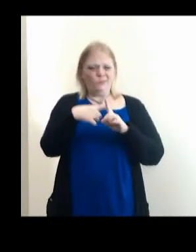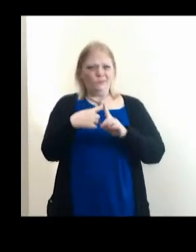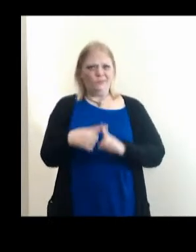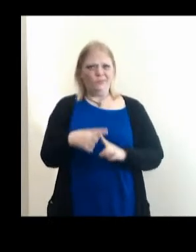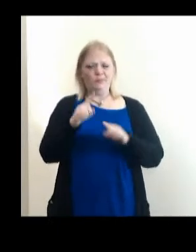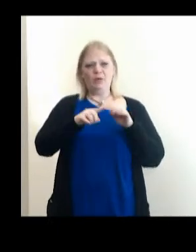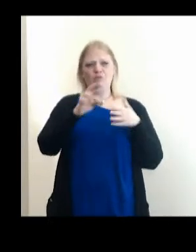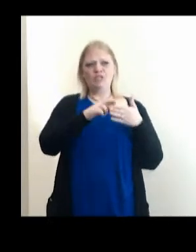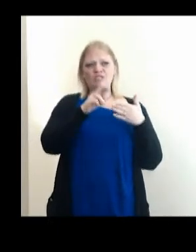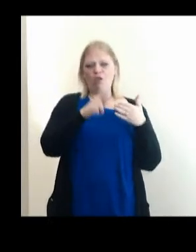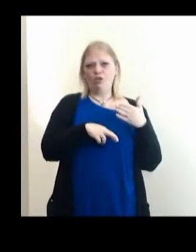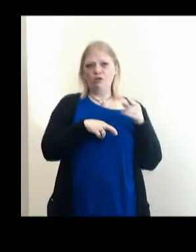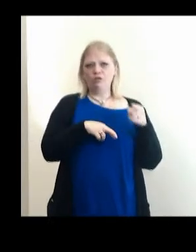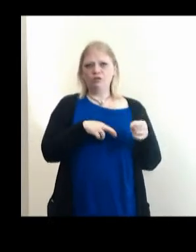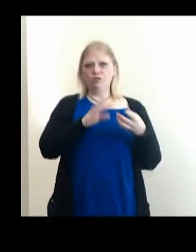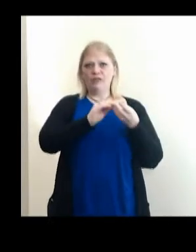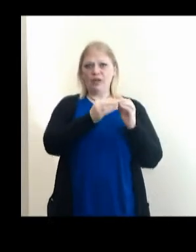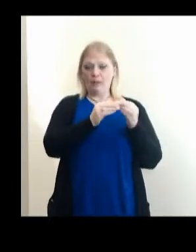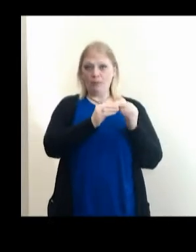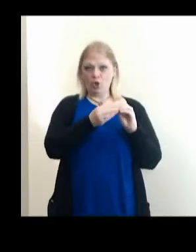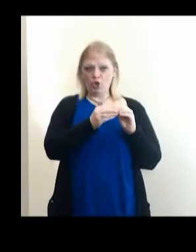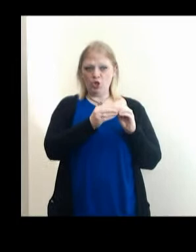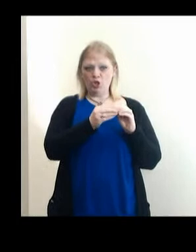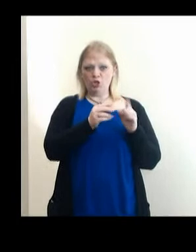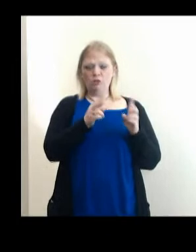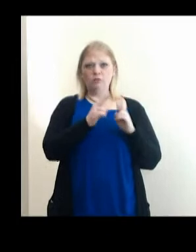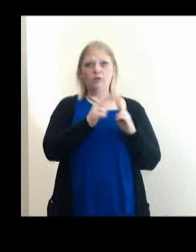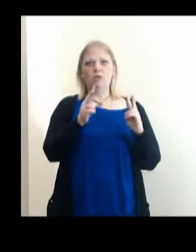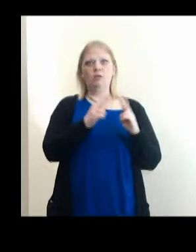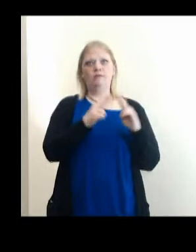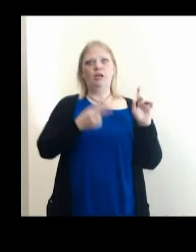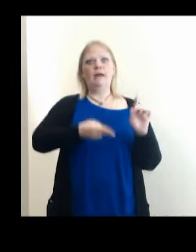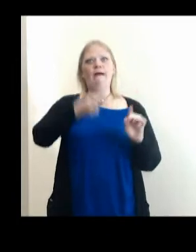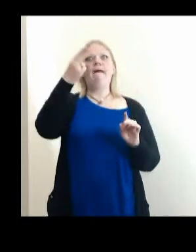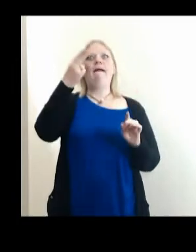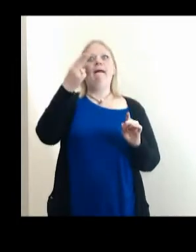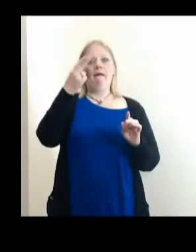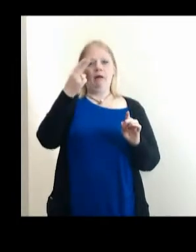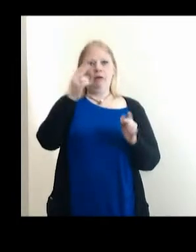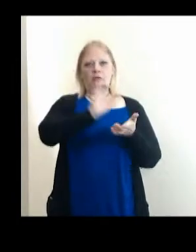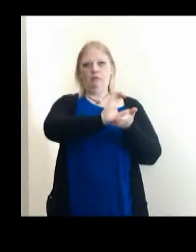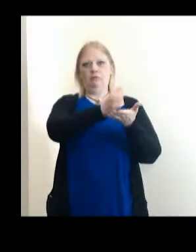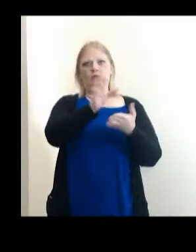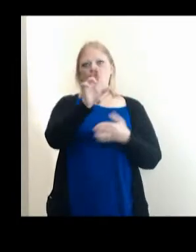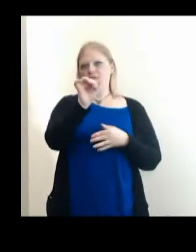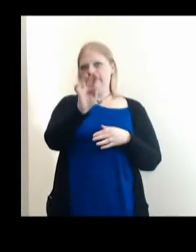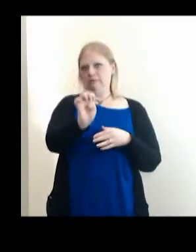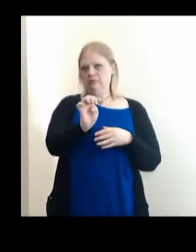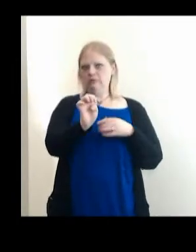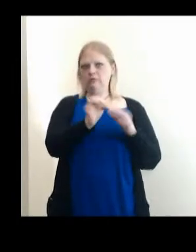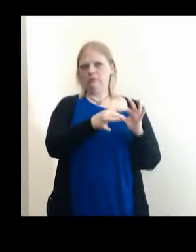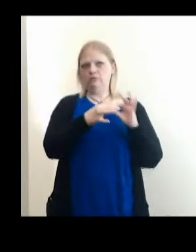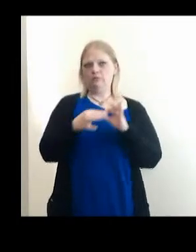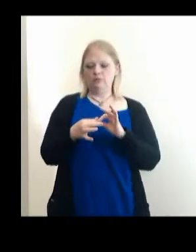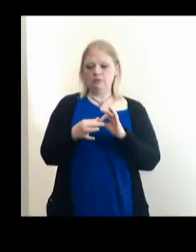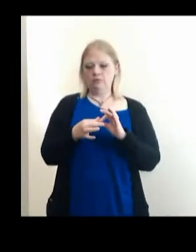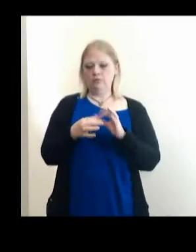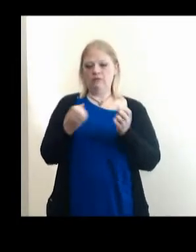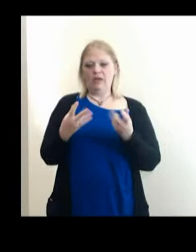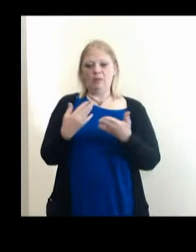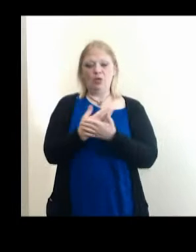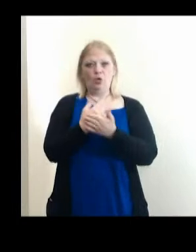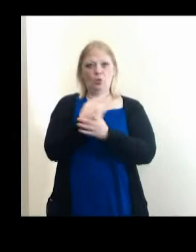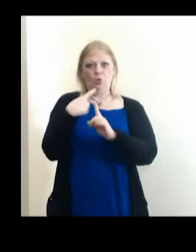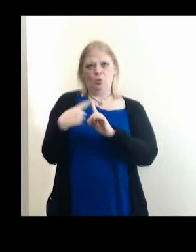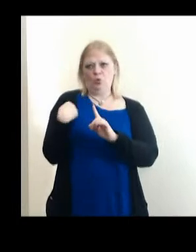as a result of the numbers we're at, we're still at a very high rate when it comes to the number of new cases in the